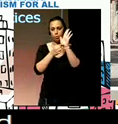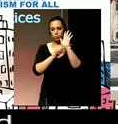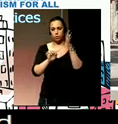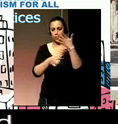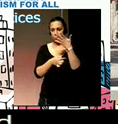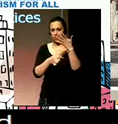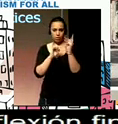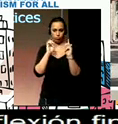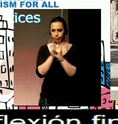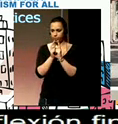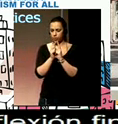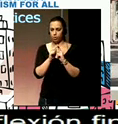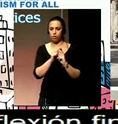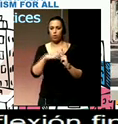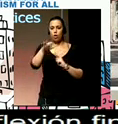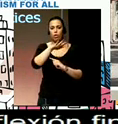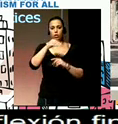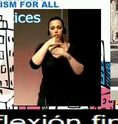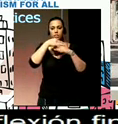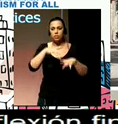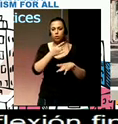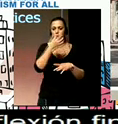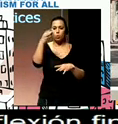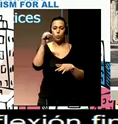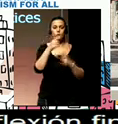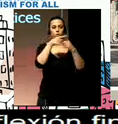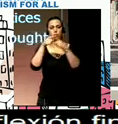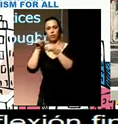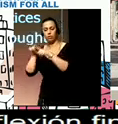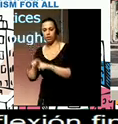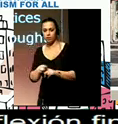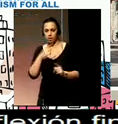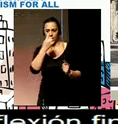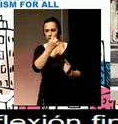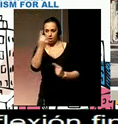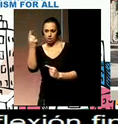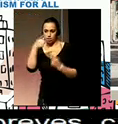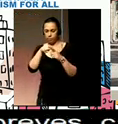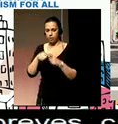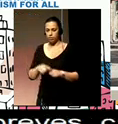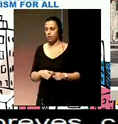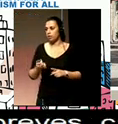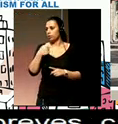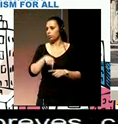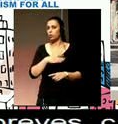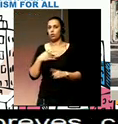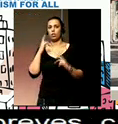There are 6 final thoughts. Each historical center is unique and is different from all the